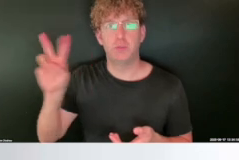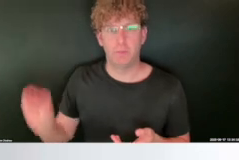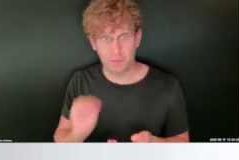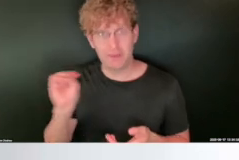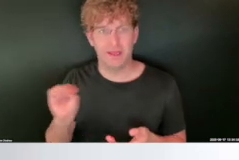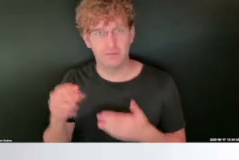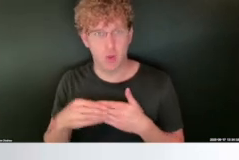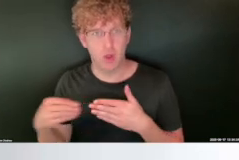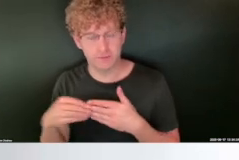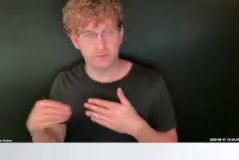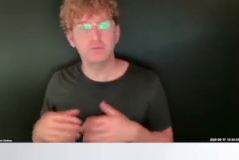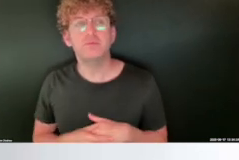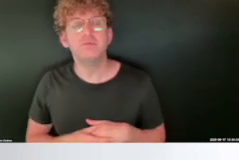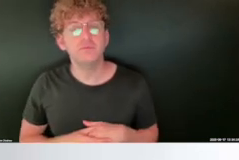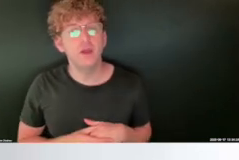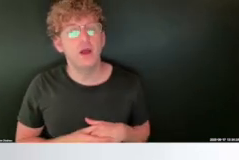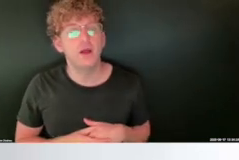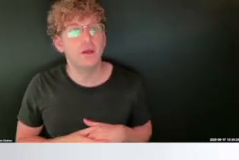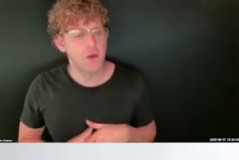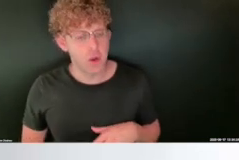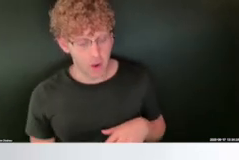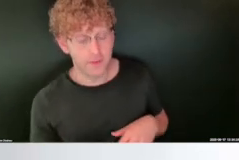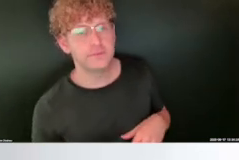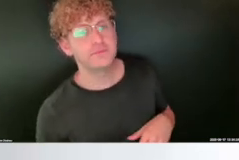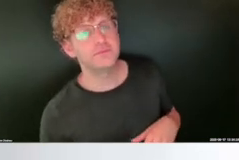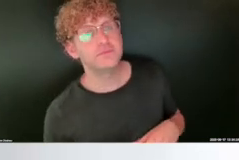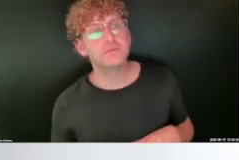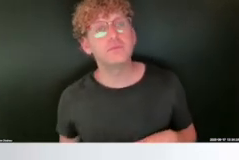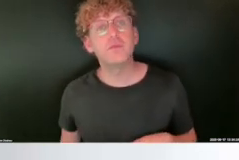And then as far as the